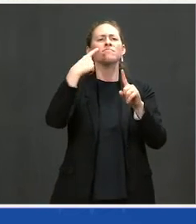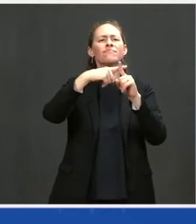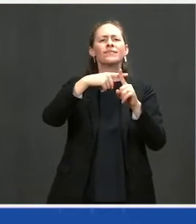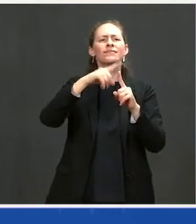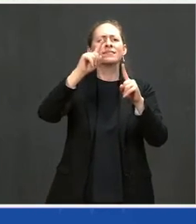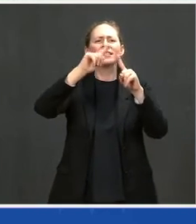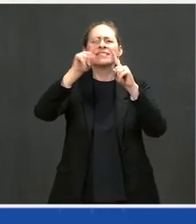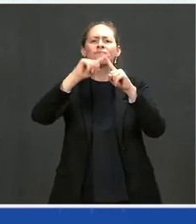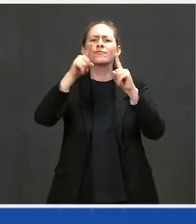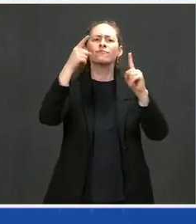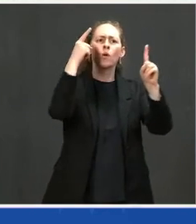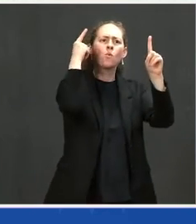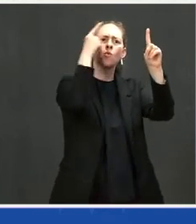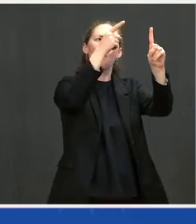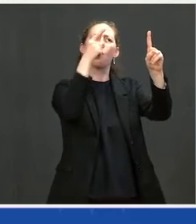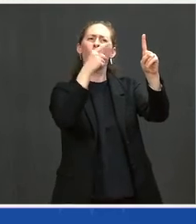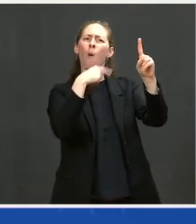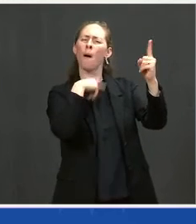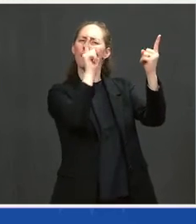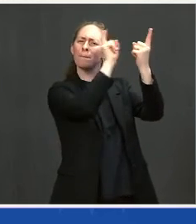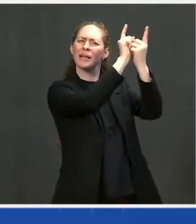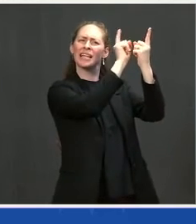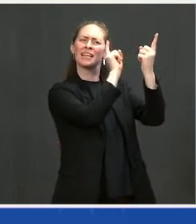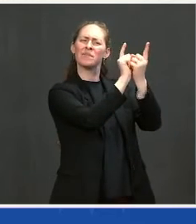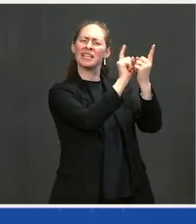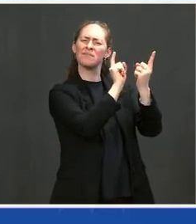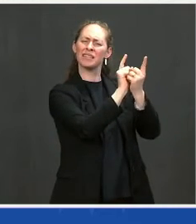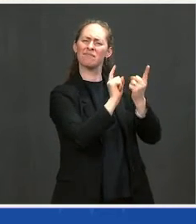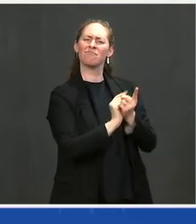me get here. Okay.